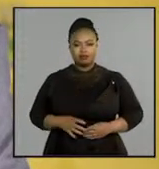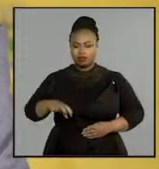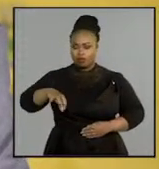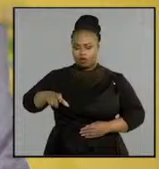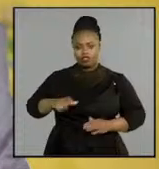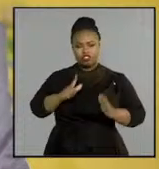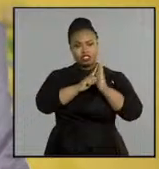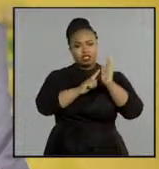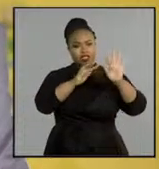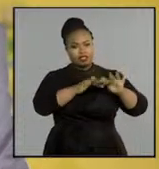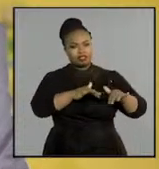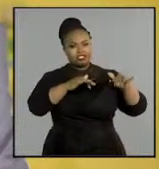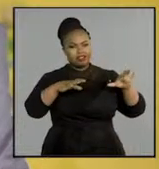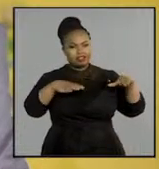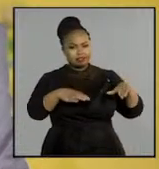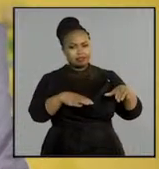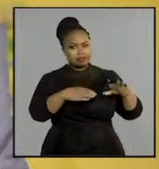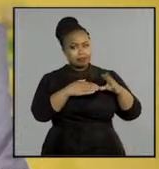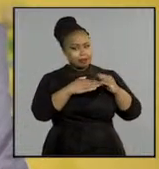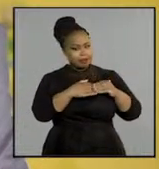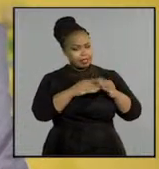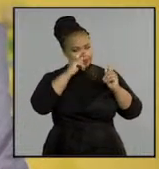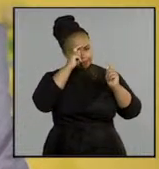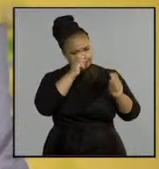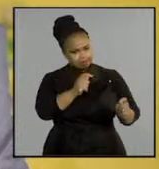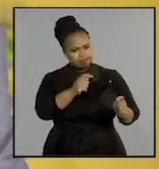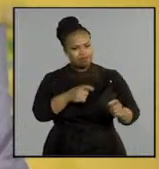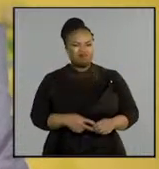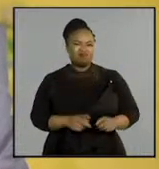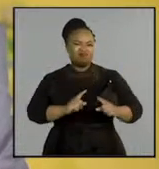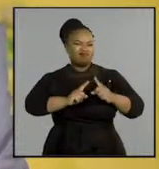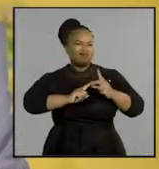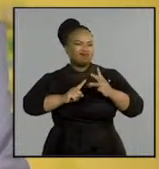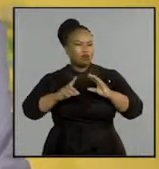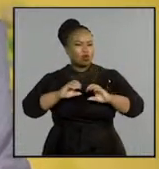Council, members of the Provincial Legislature,